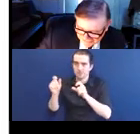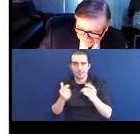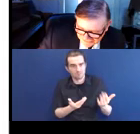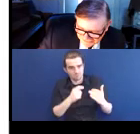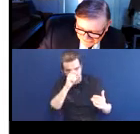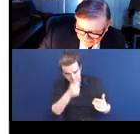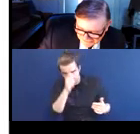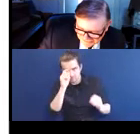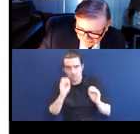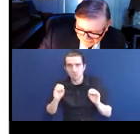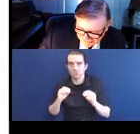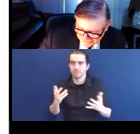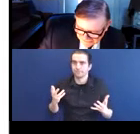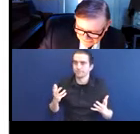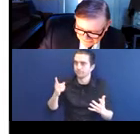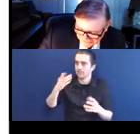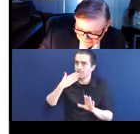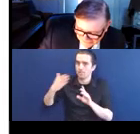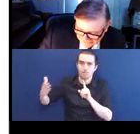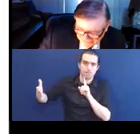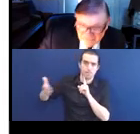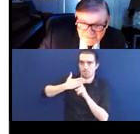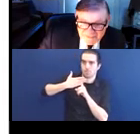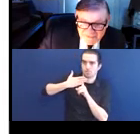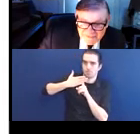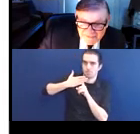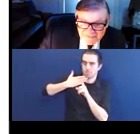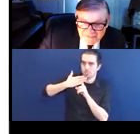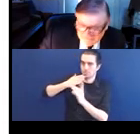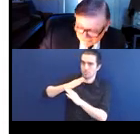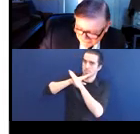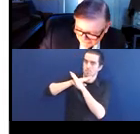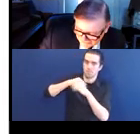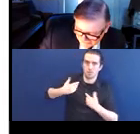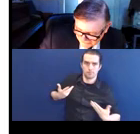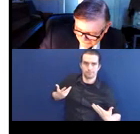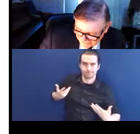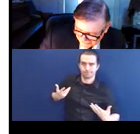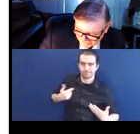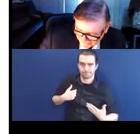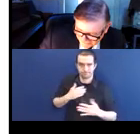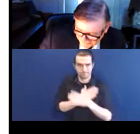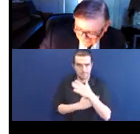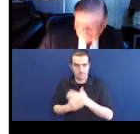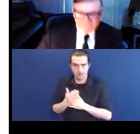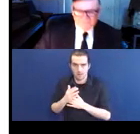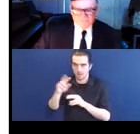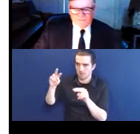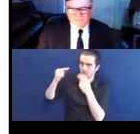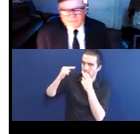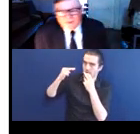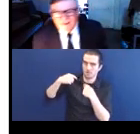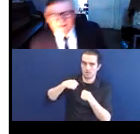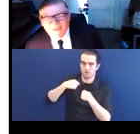friendly because of some cultural beliefs and all of that. So it makes it a very serious challenge to live as a person